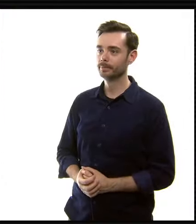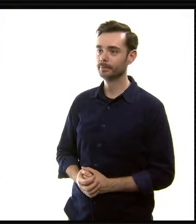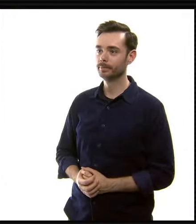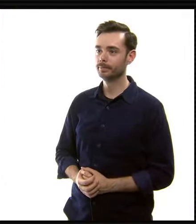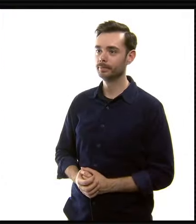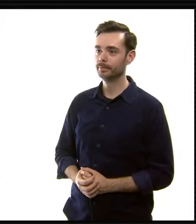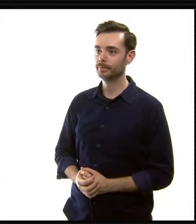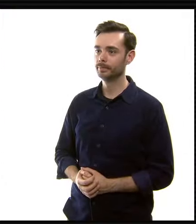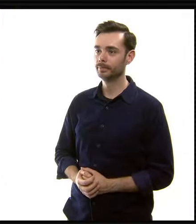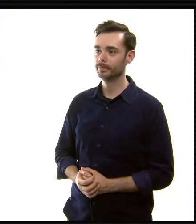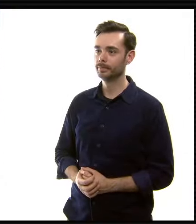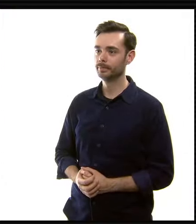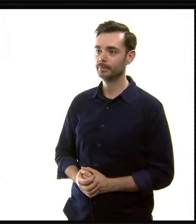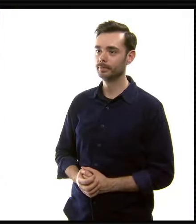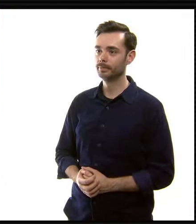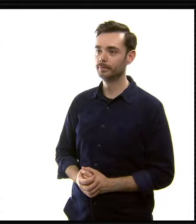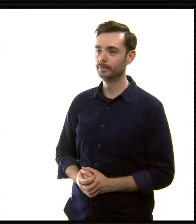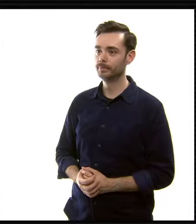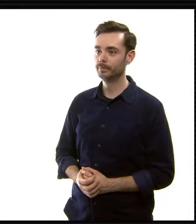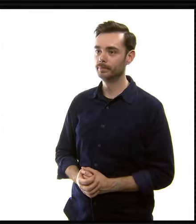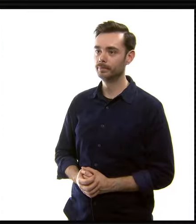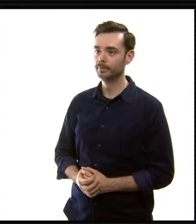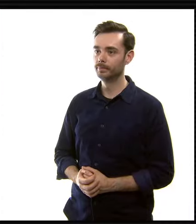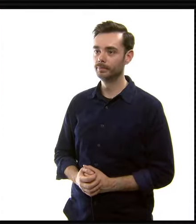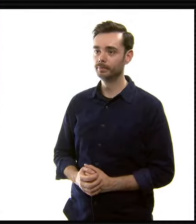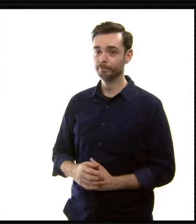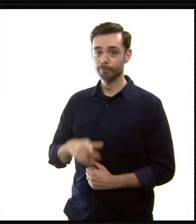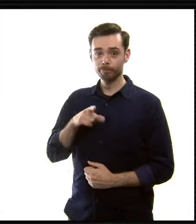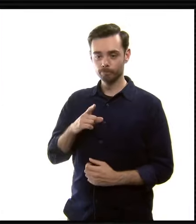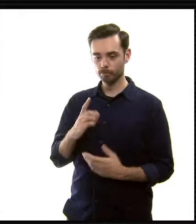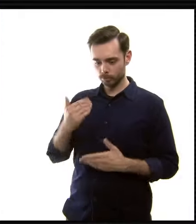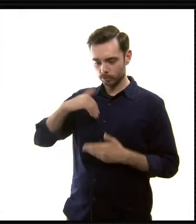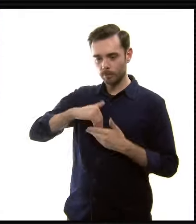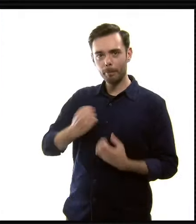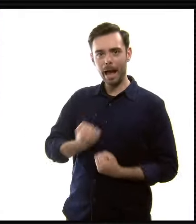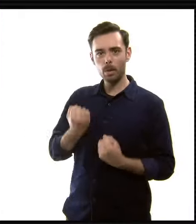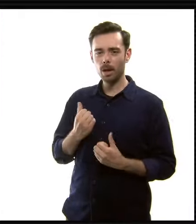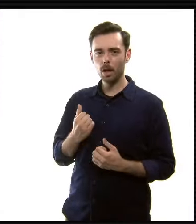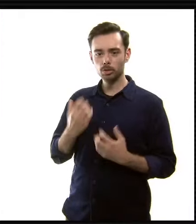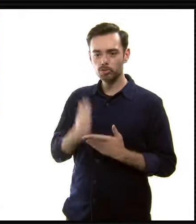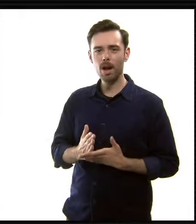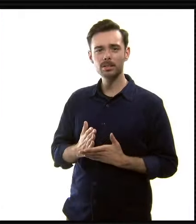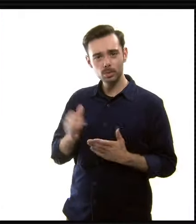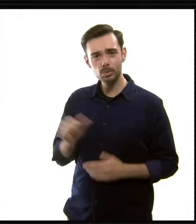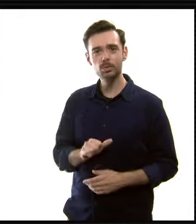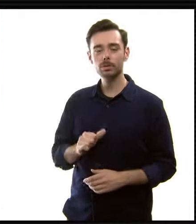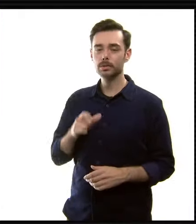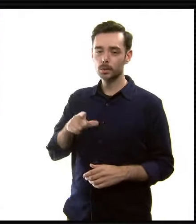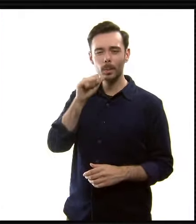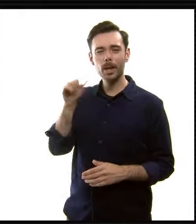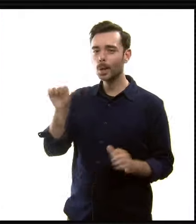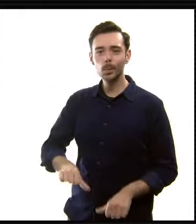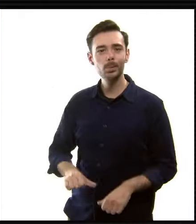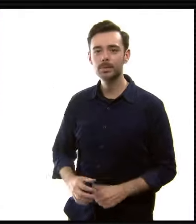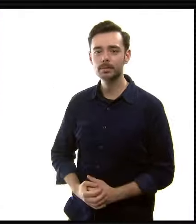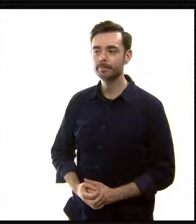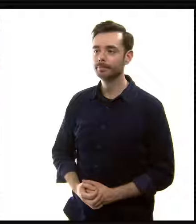You are trusting and gullible and weak, which is why you are bound to lose.